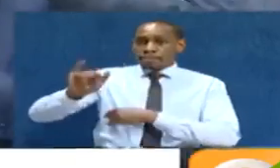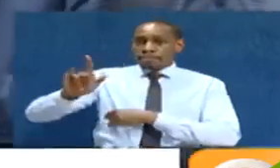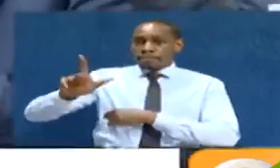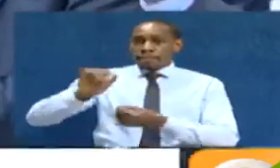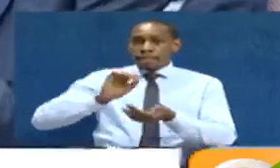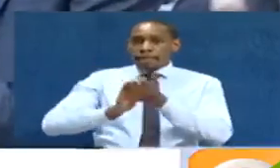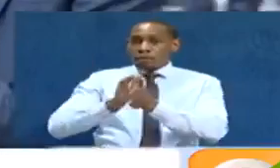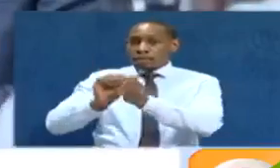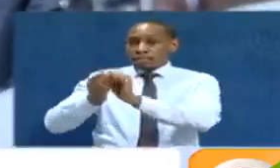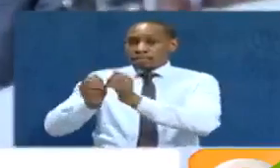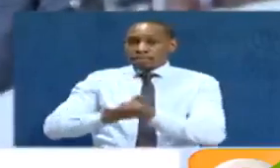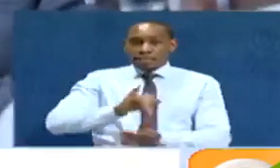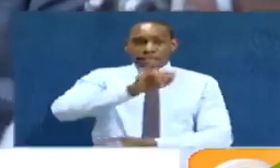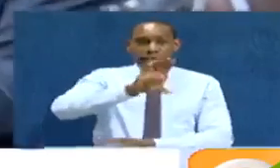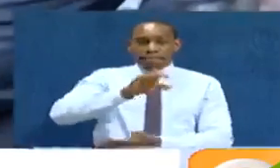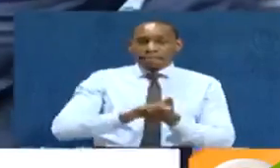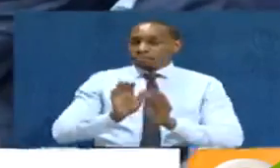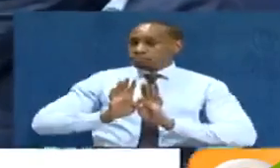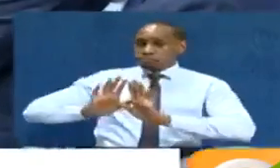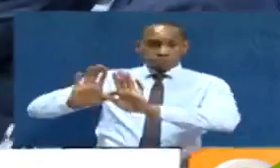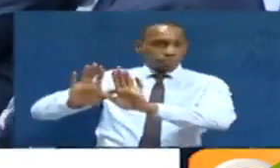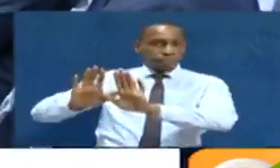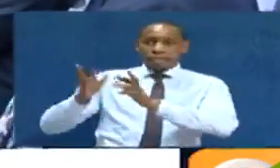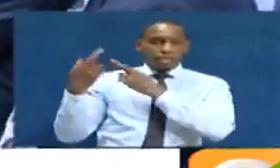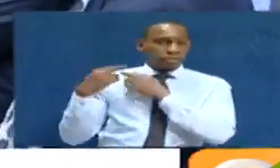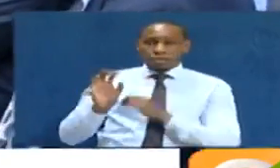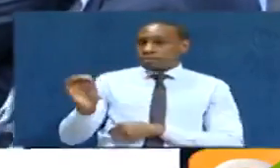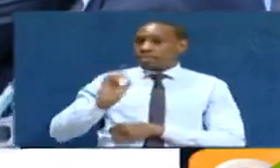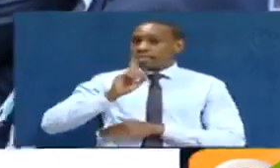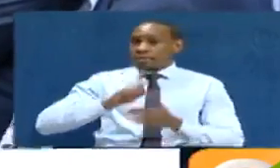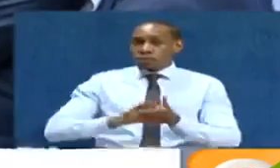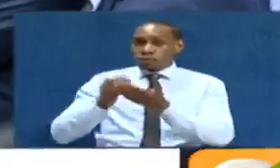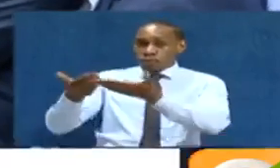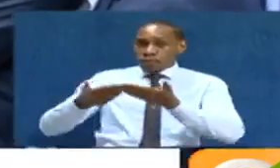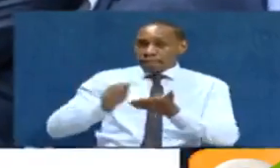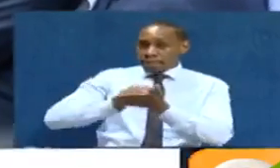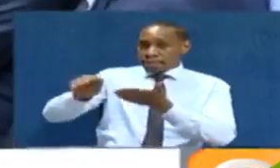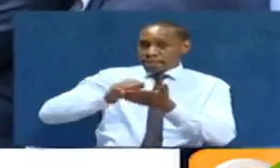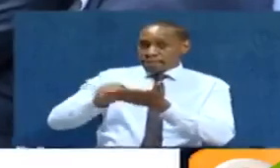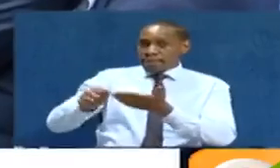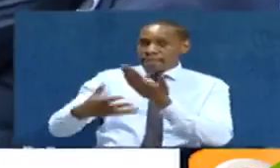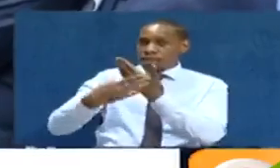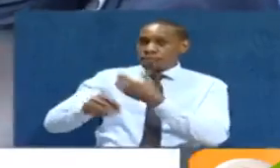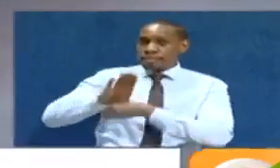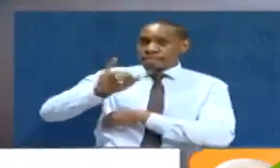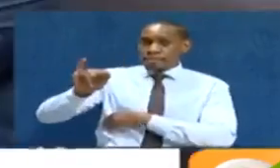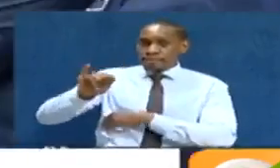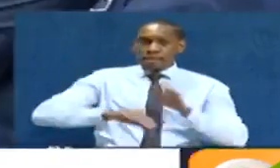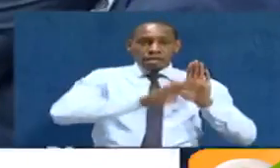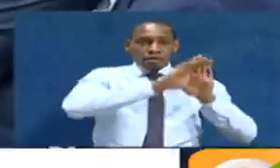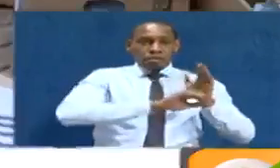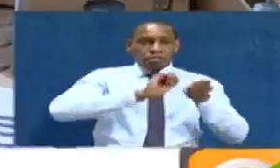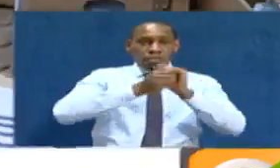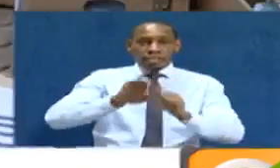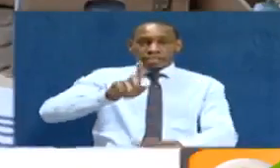alterations. IEBC, on its part, distancing itself from any culpability, saying they received printed copies of the BBI constitutional